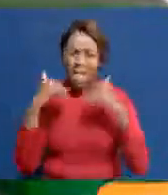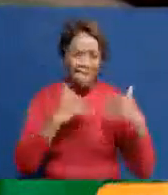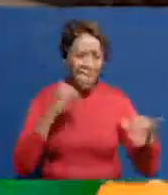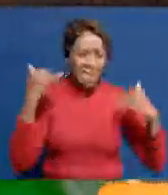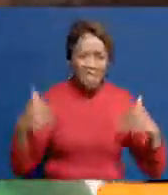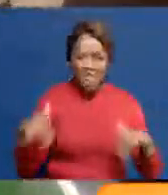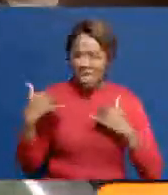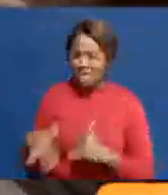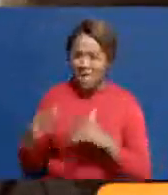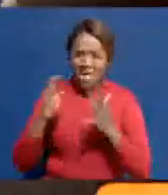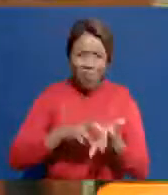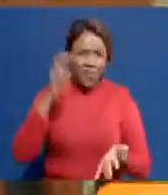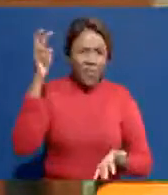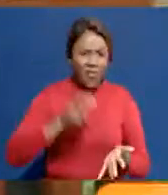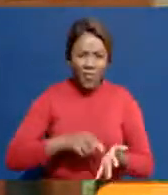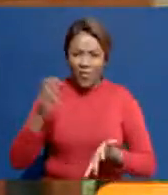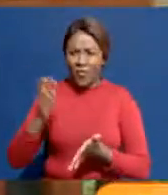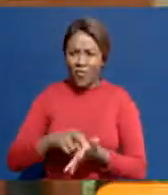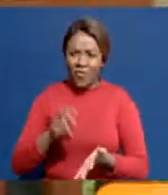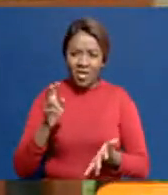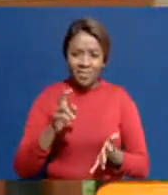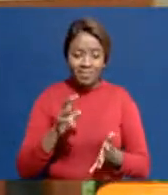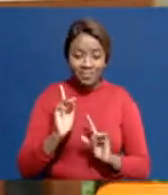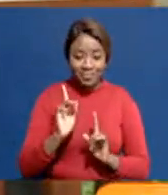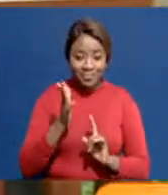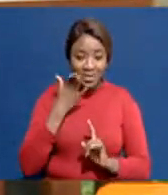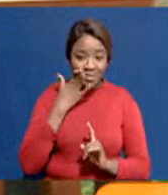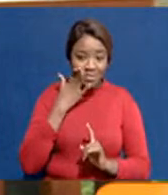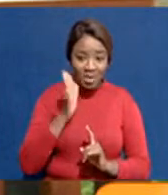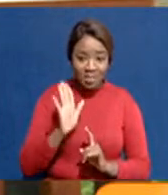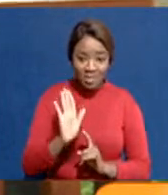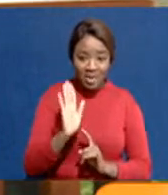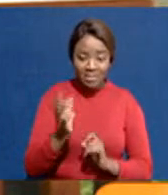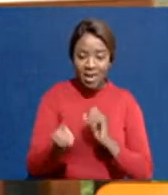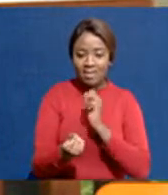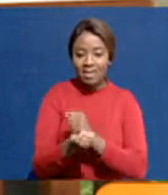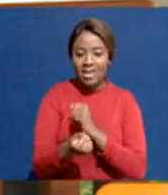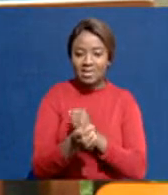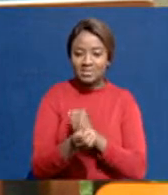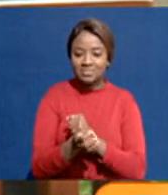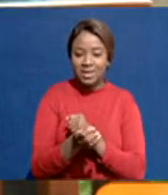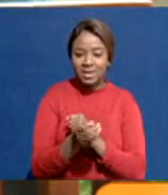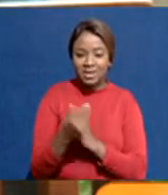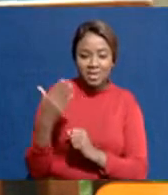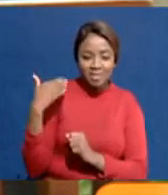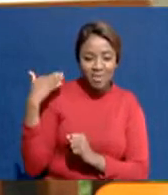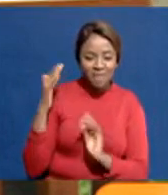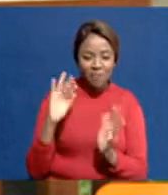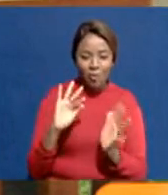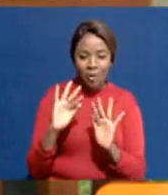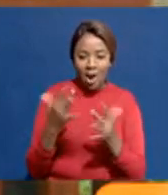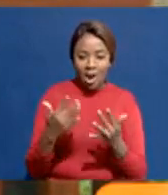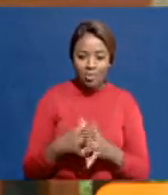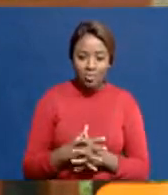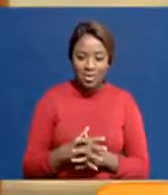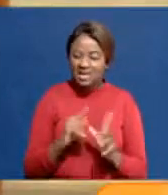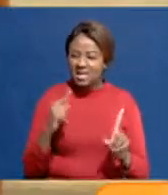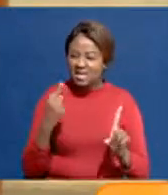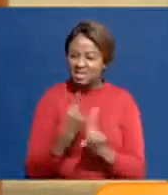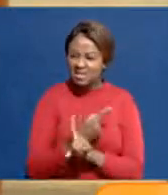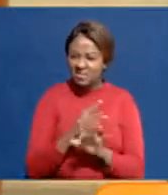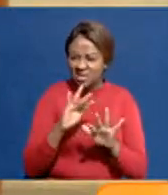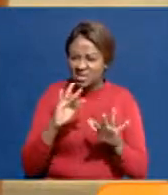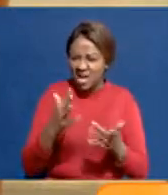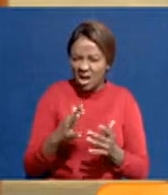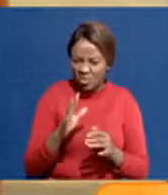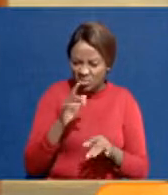little social interaction. His mother, Rosemary, recounts how he was a little different from other children from a